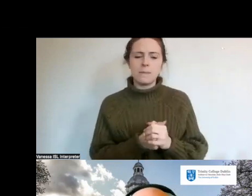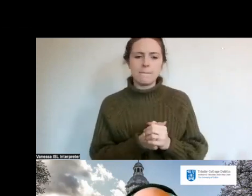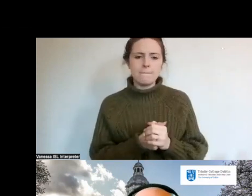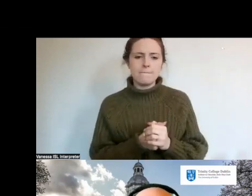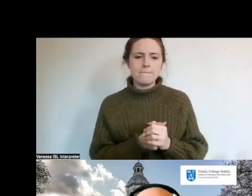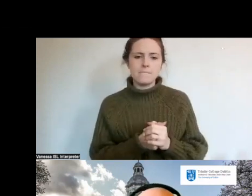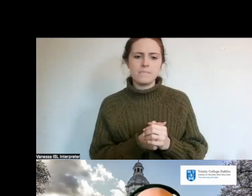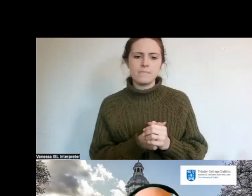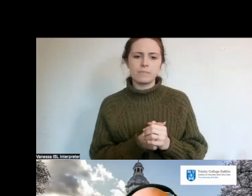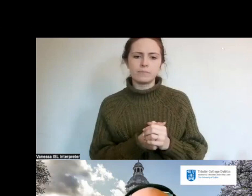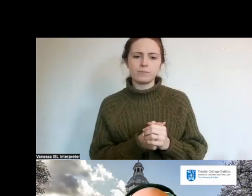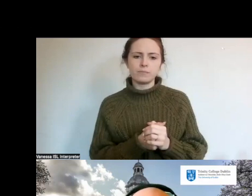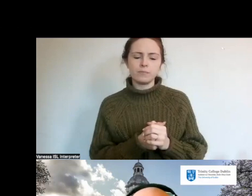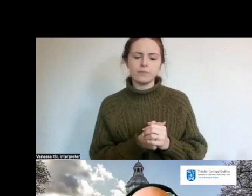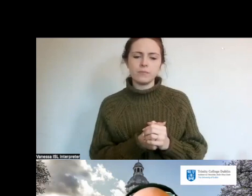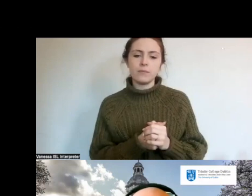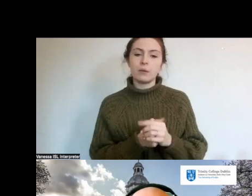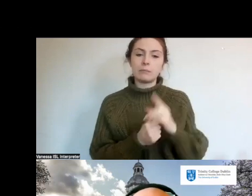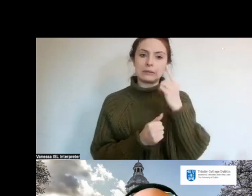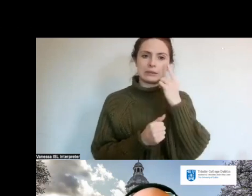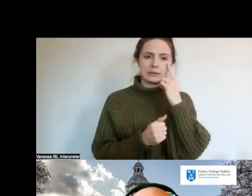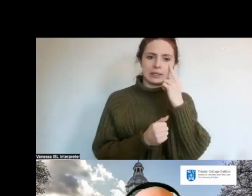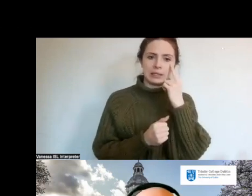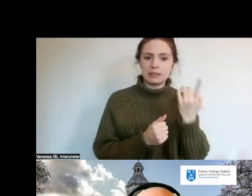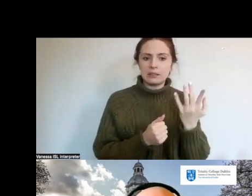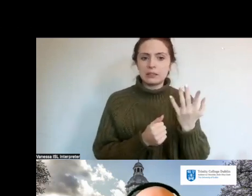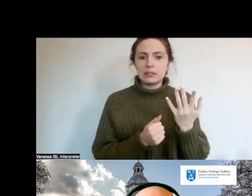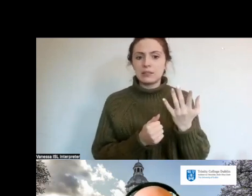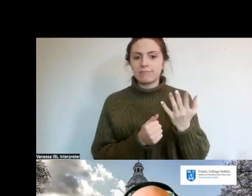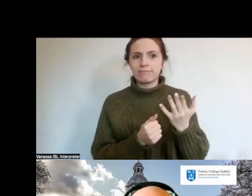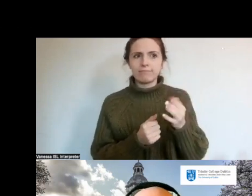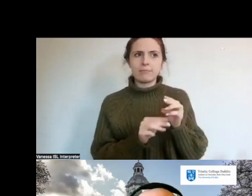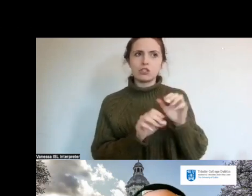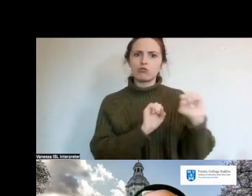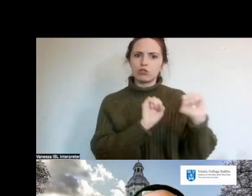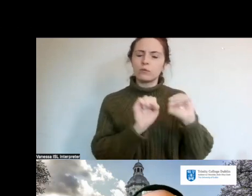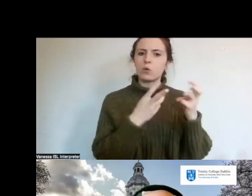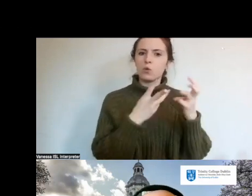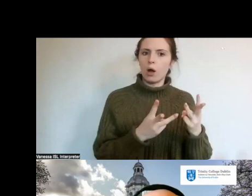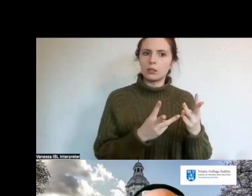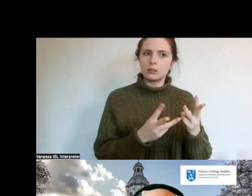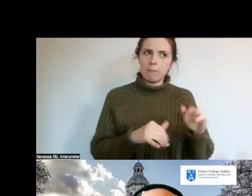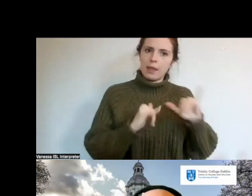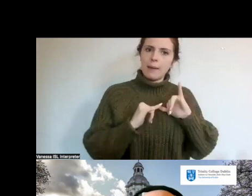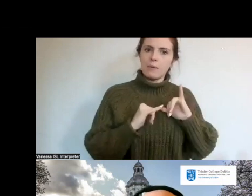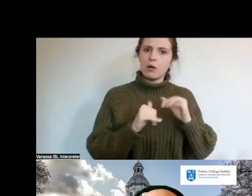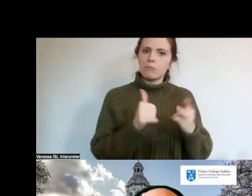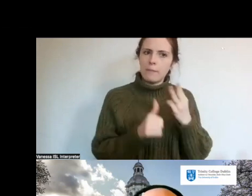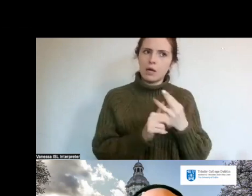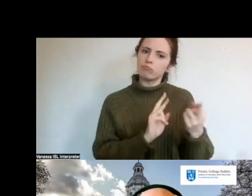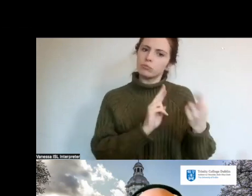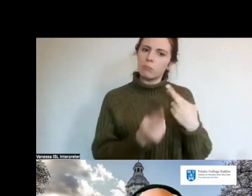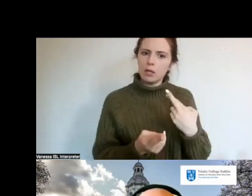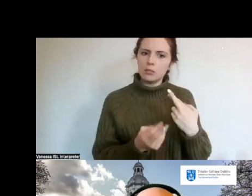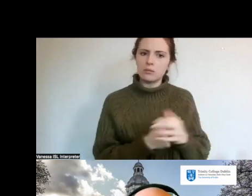insight into the patterns of service to respond to those issues that arise for people. Phase two involved